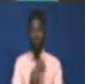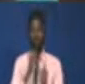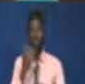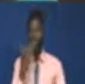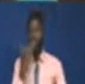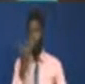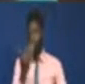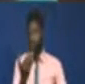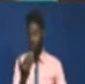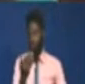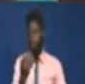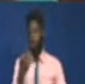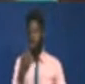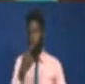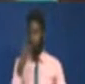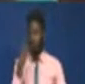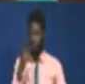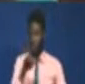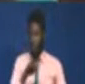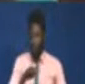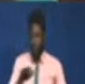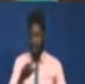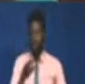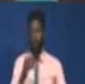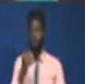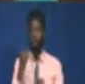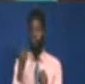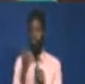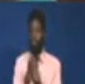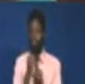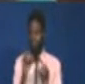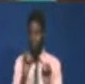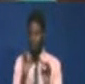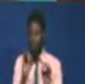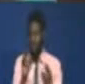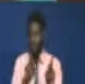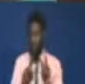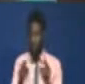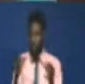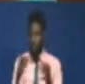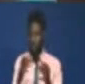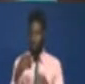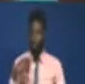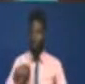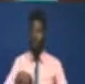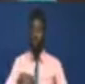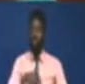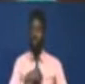on unemployment, the employment of population. We have